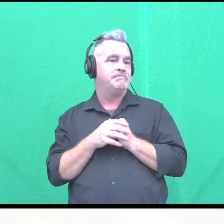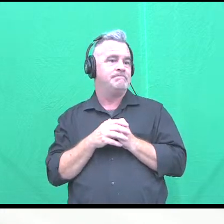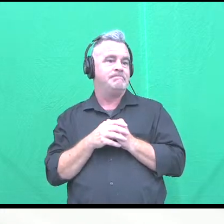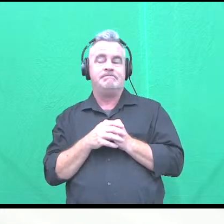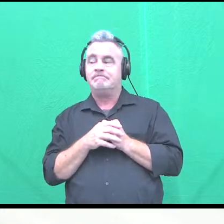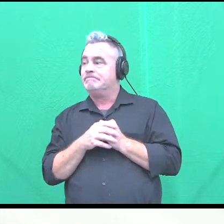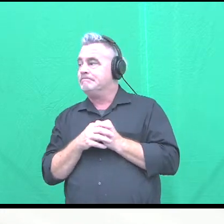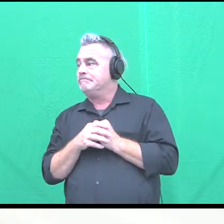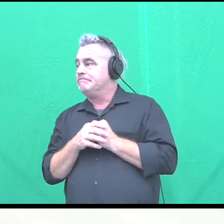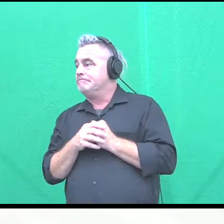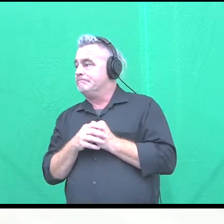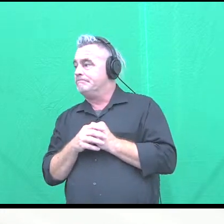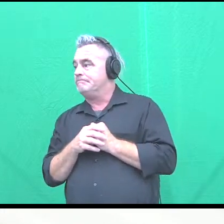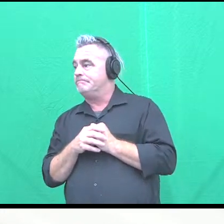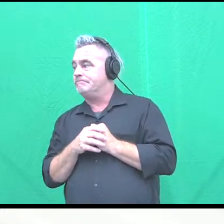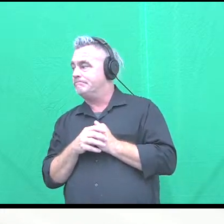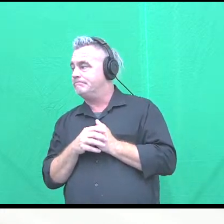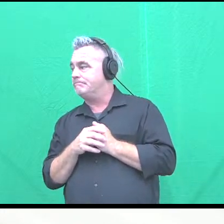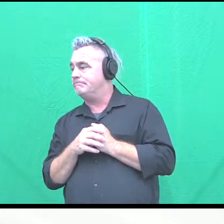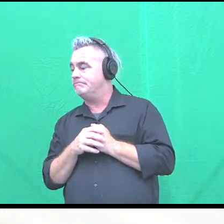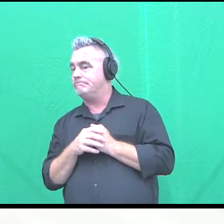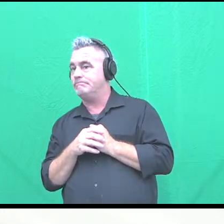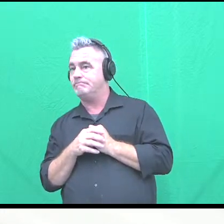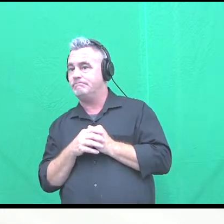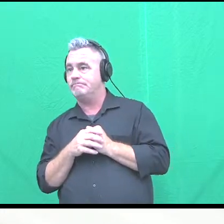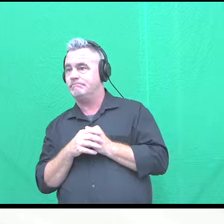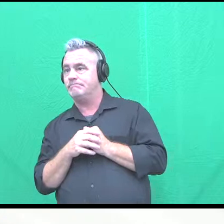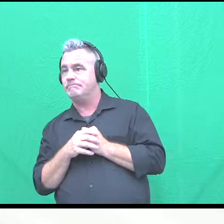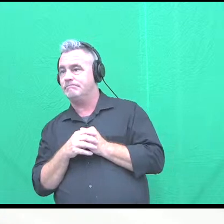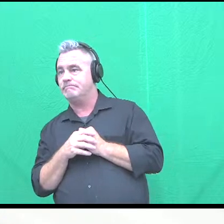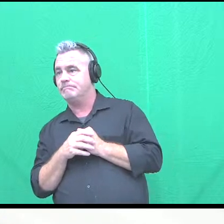So much for no comment. I have a thought.